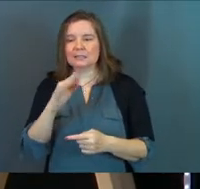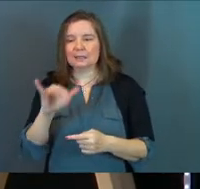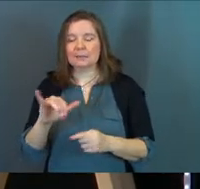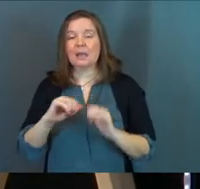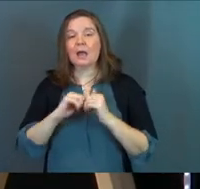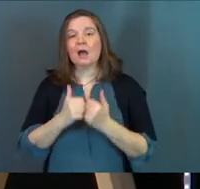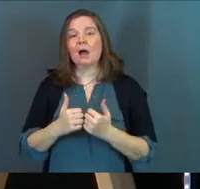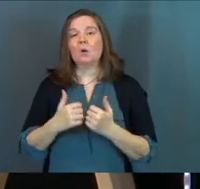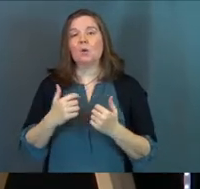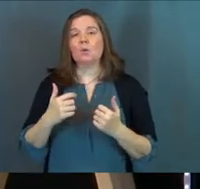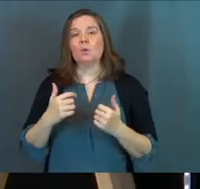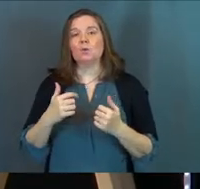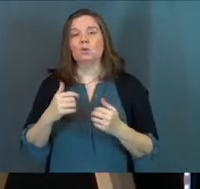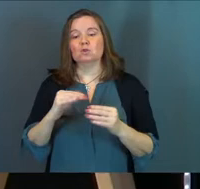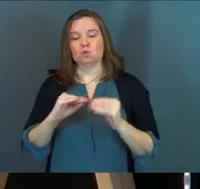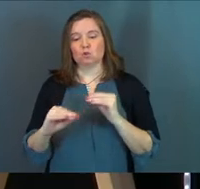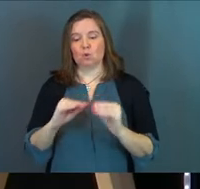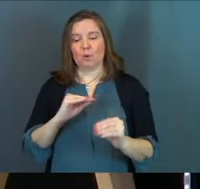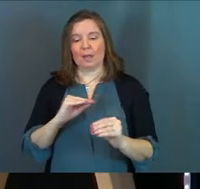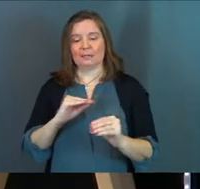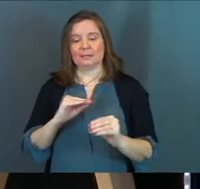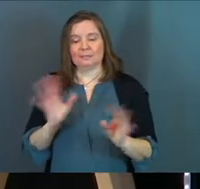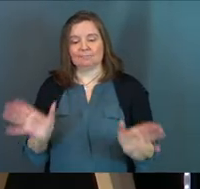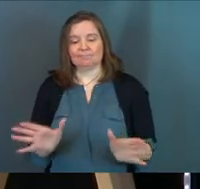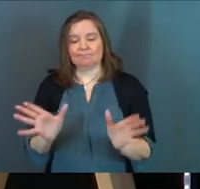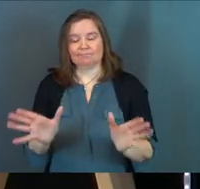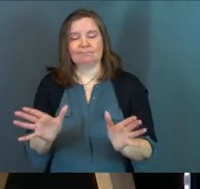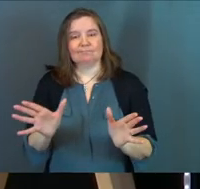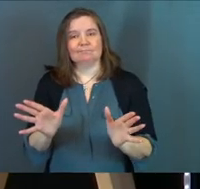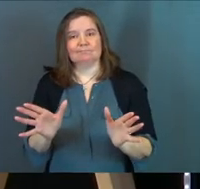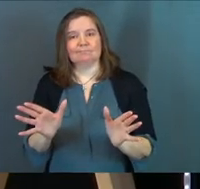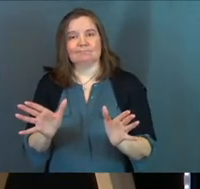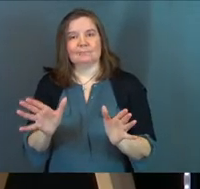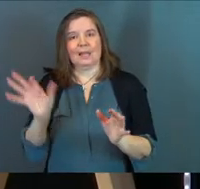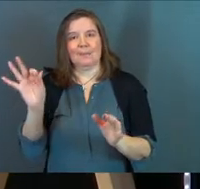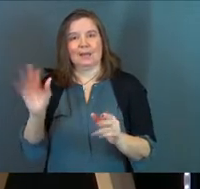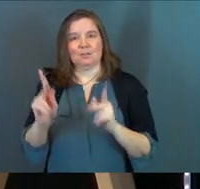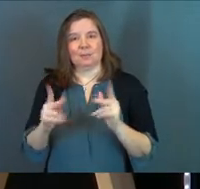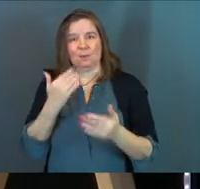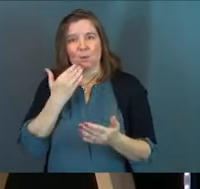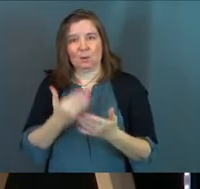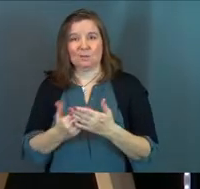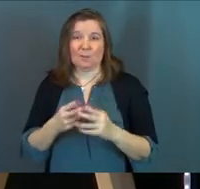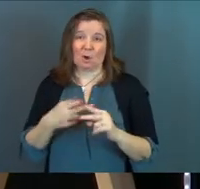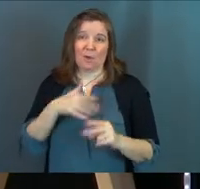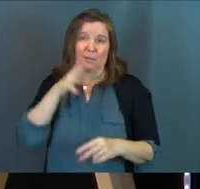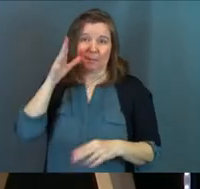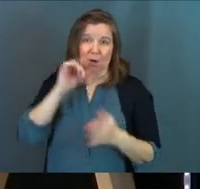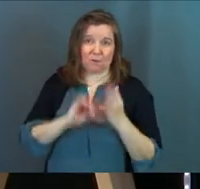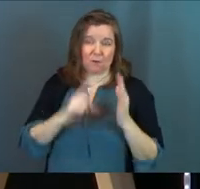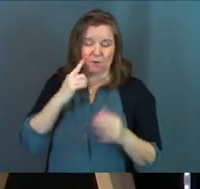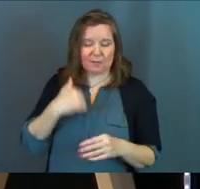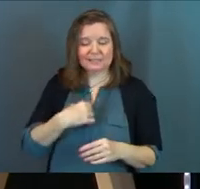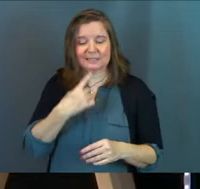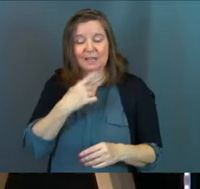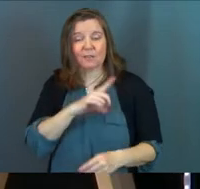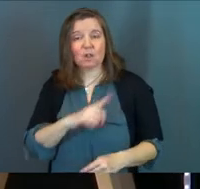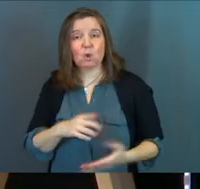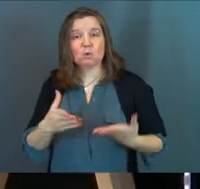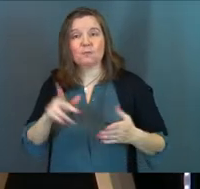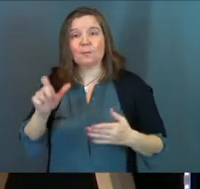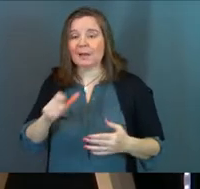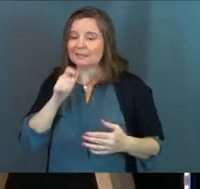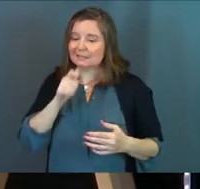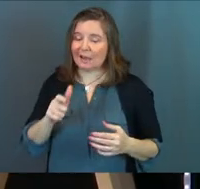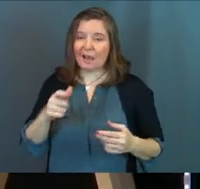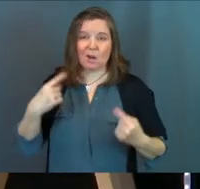Timothy how to correct and pastor his people well. So I'm going to call this a parenting verse for us. He says, "And the Lord's servant